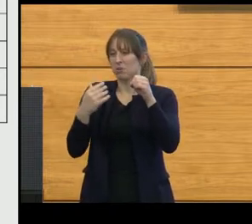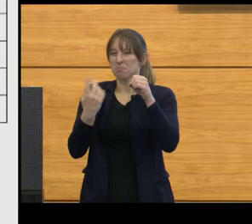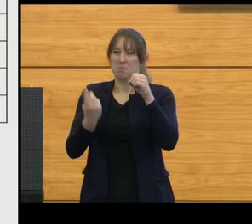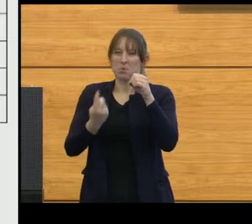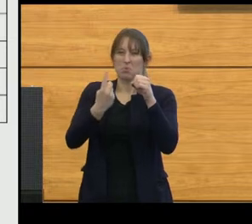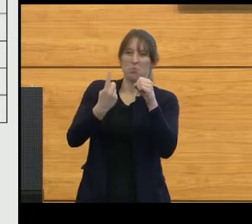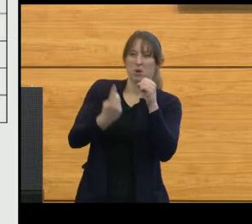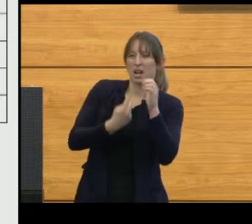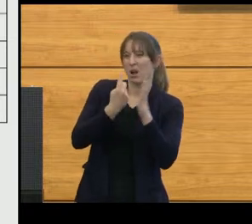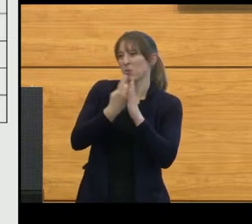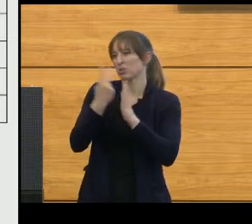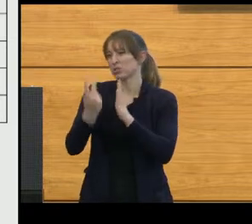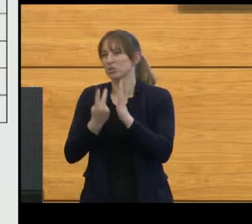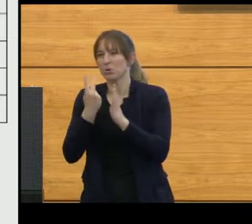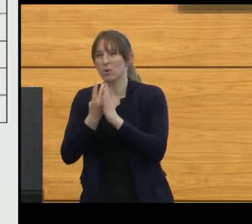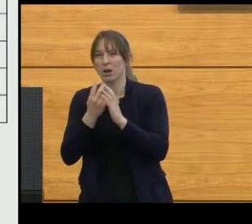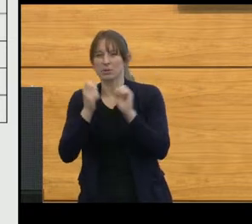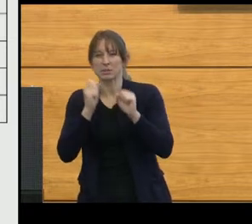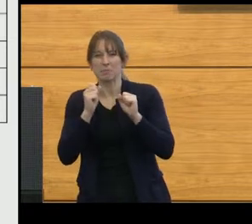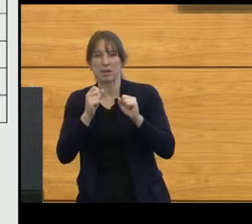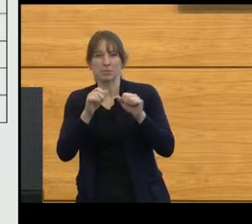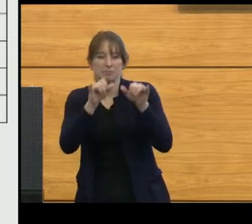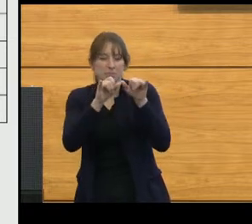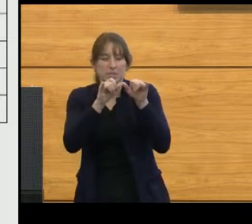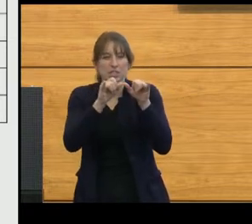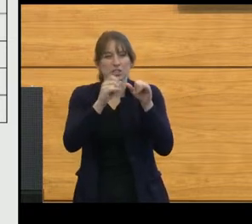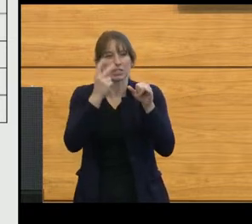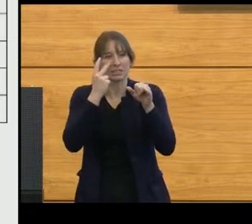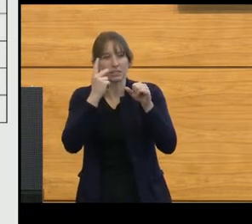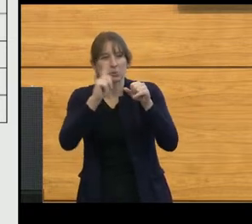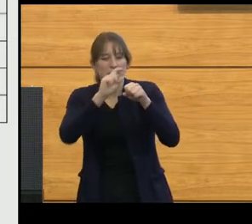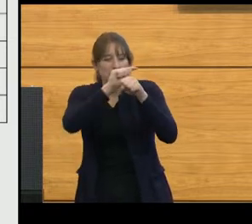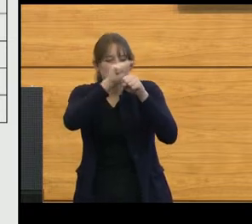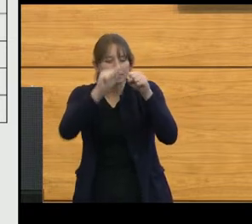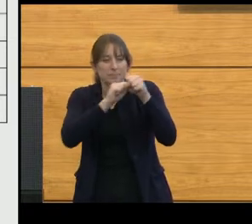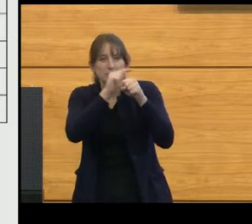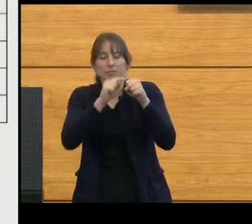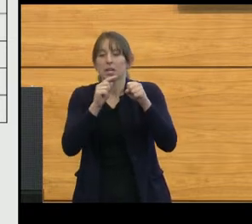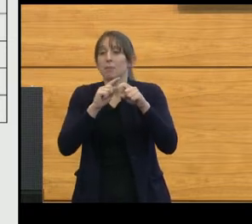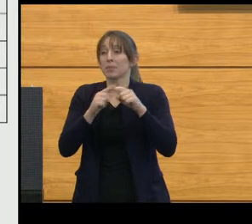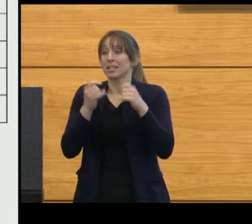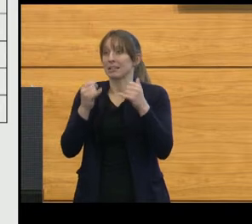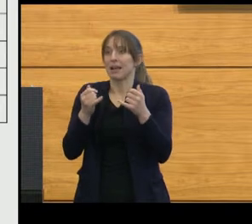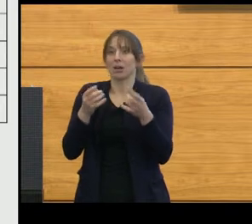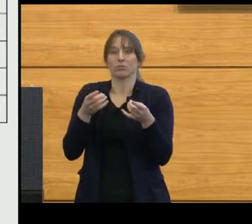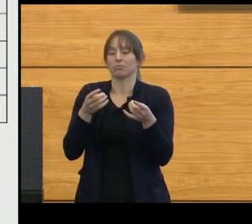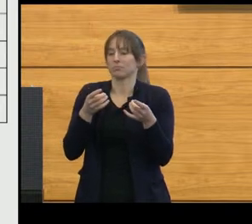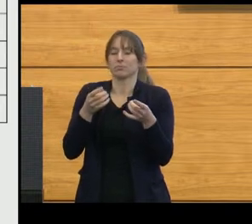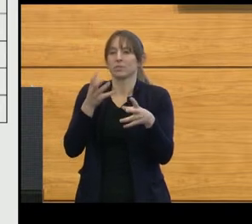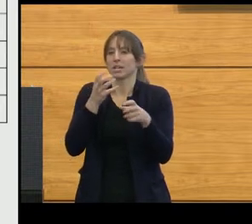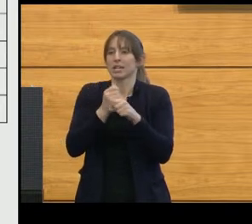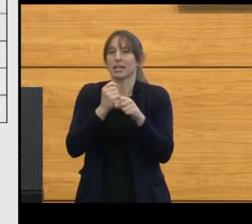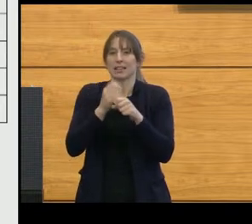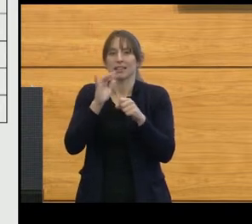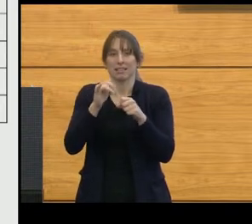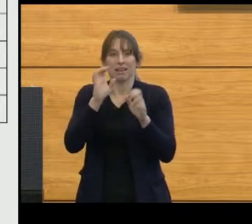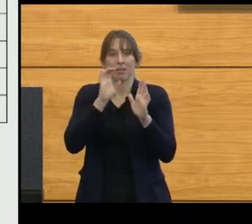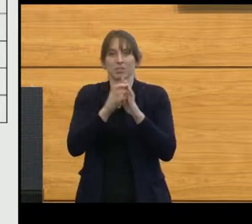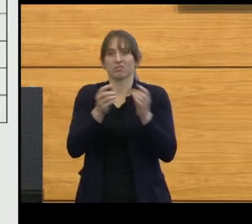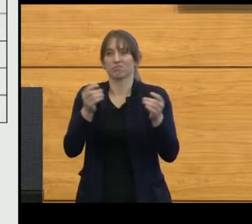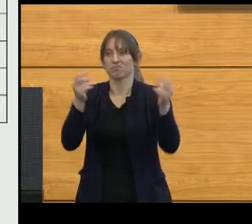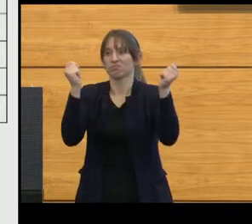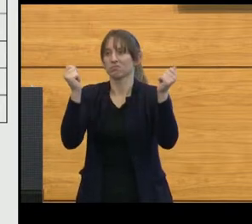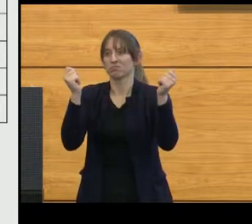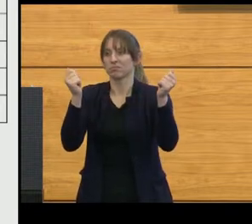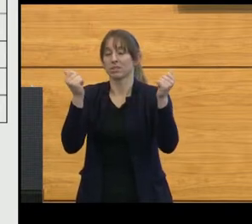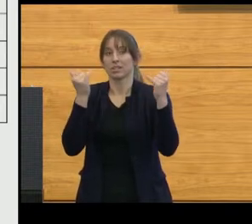able to get to our readings back. But most recently, we're getting it back now within minutes. And so it actually allows us to look